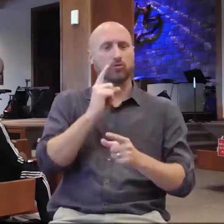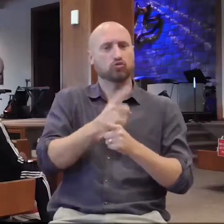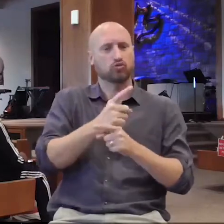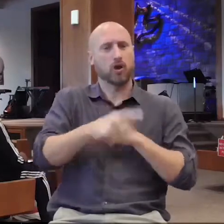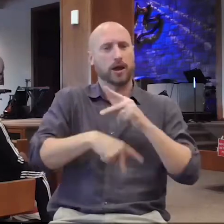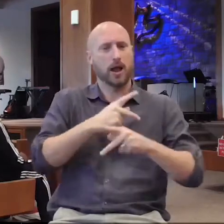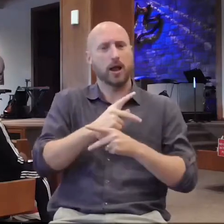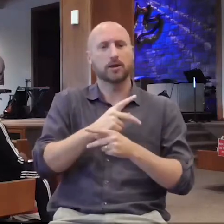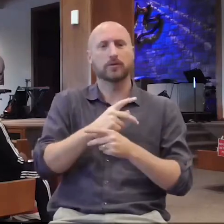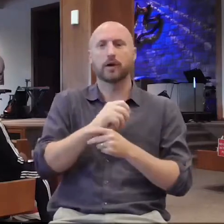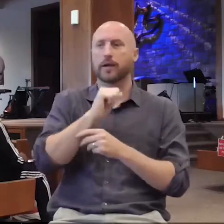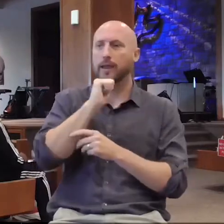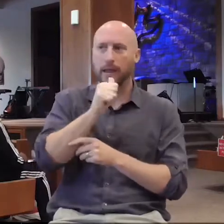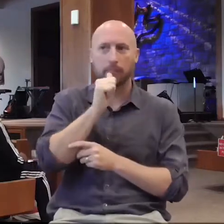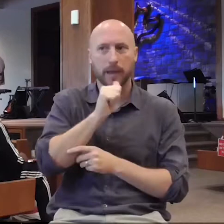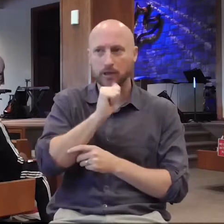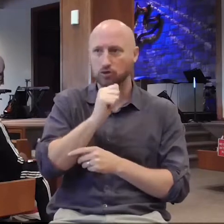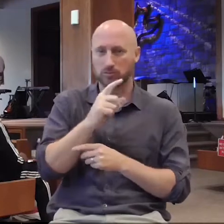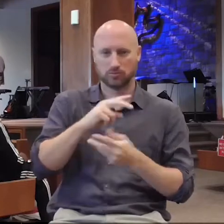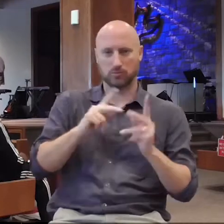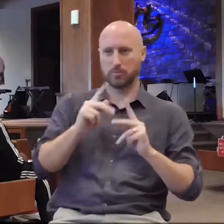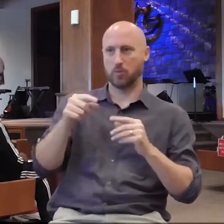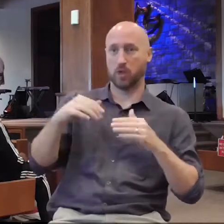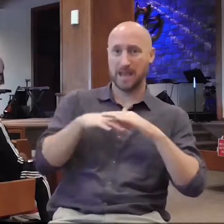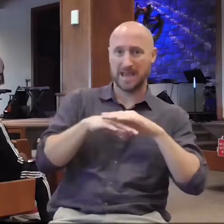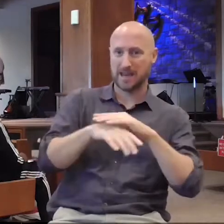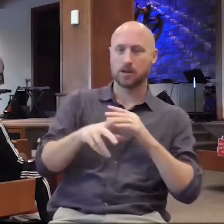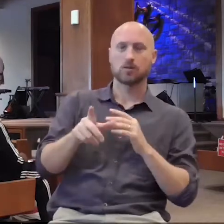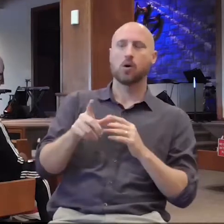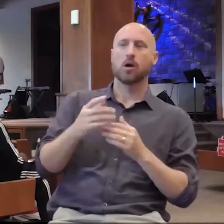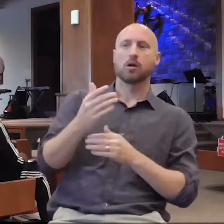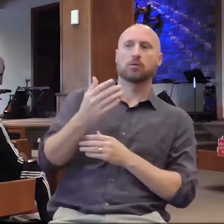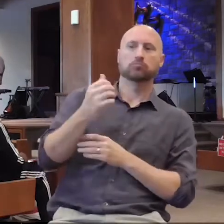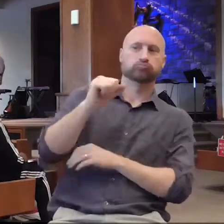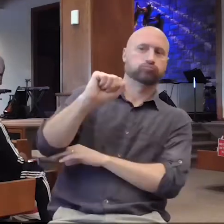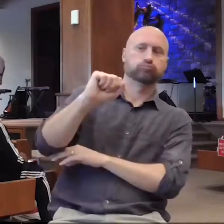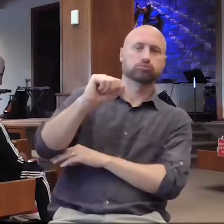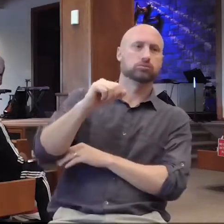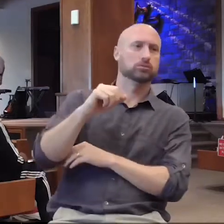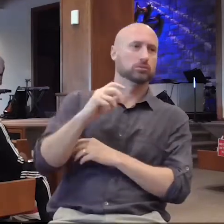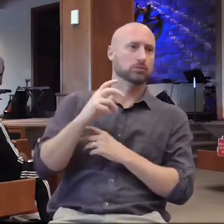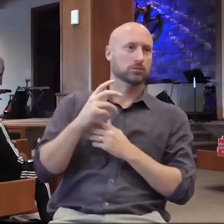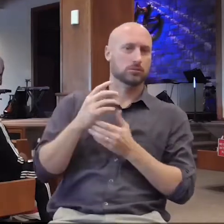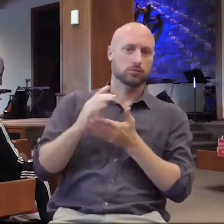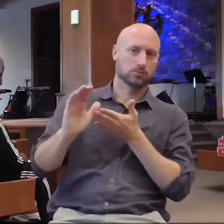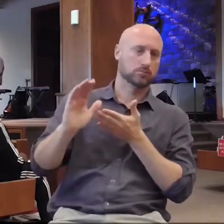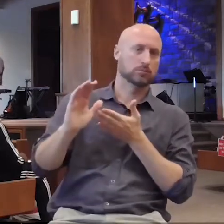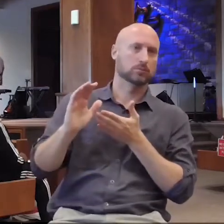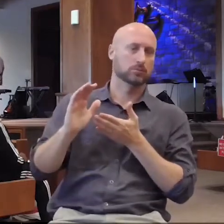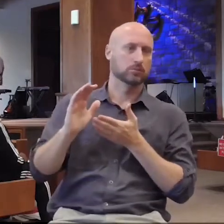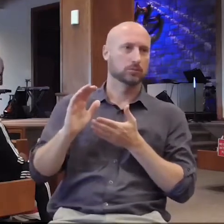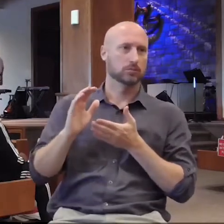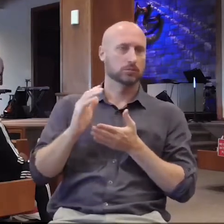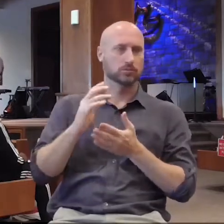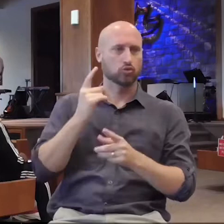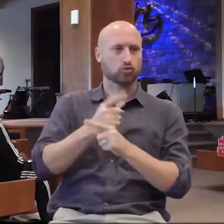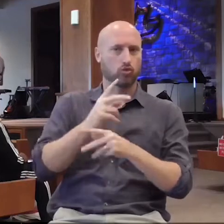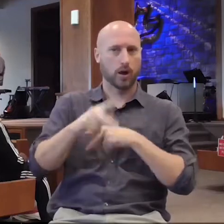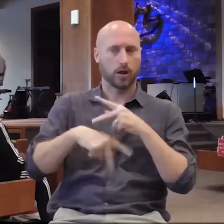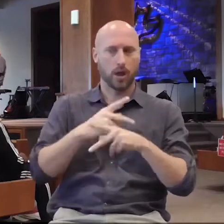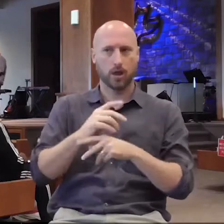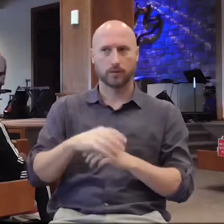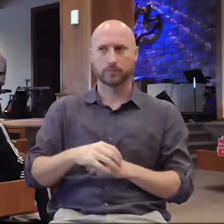been patient, hupomonigen, under pressure. Note, look what he says, and for my name's